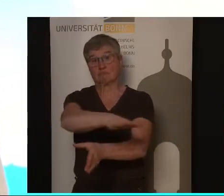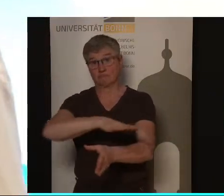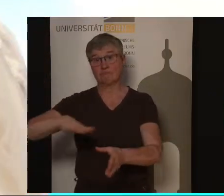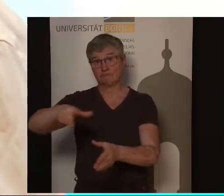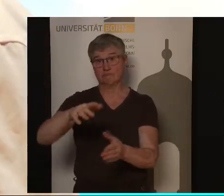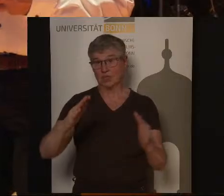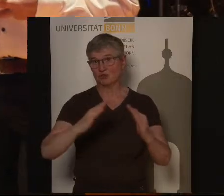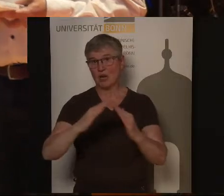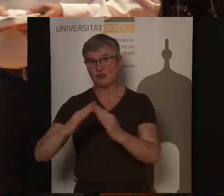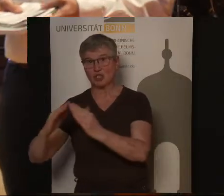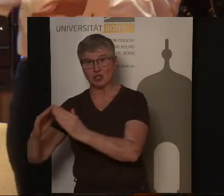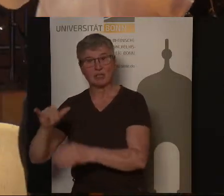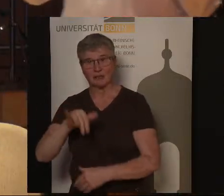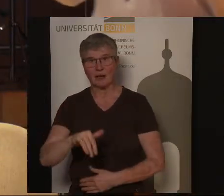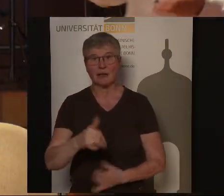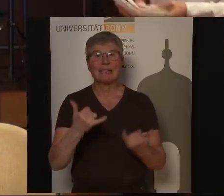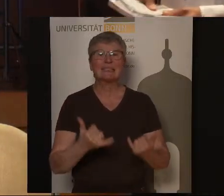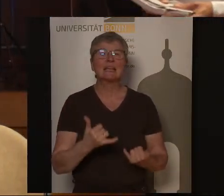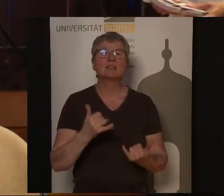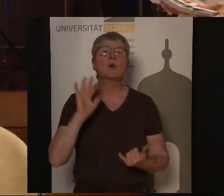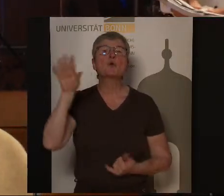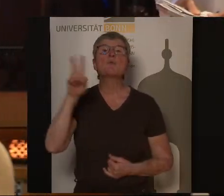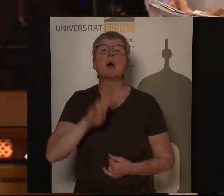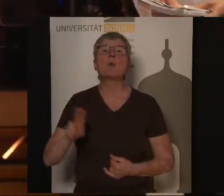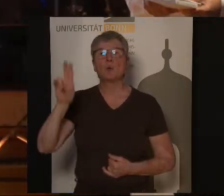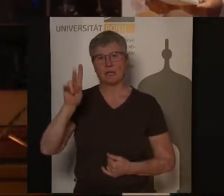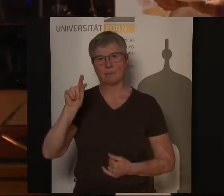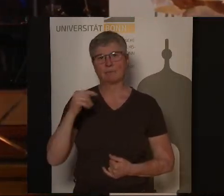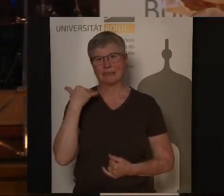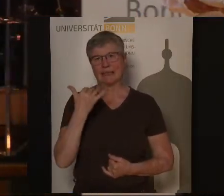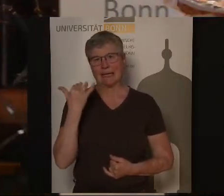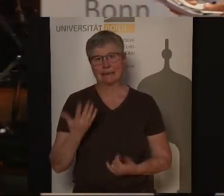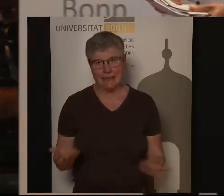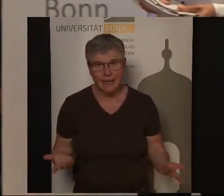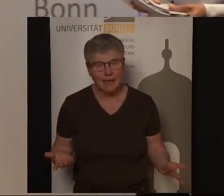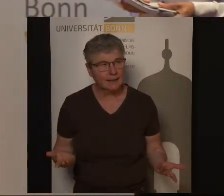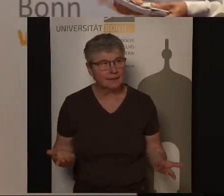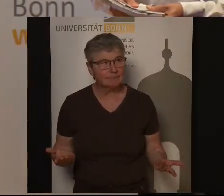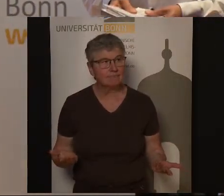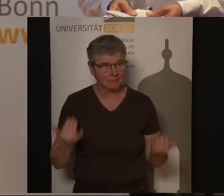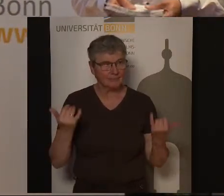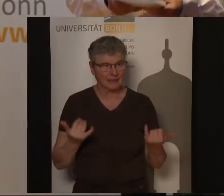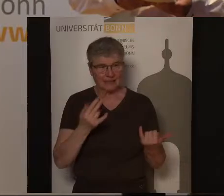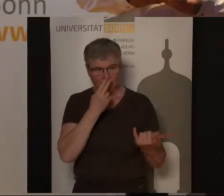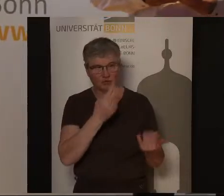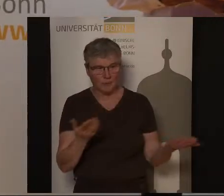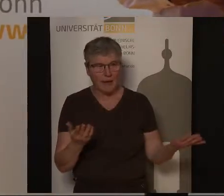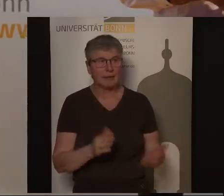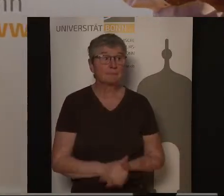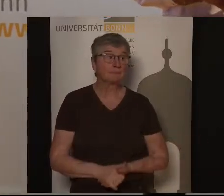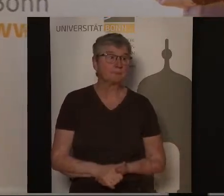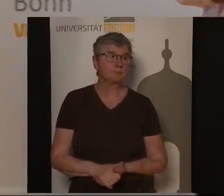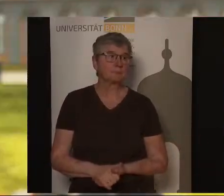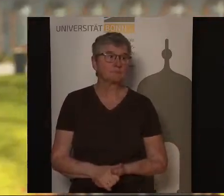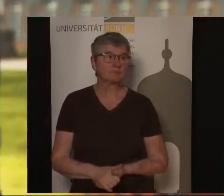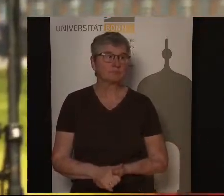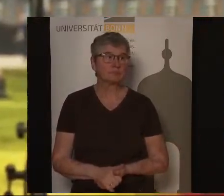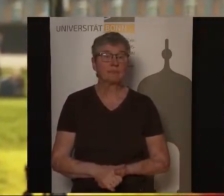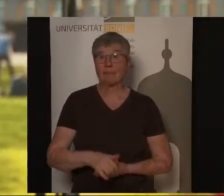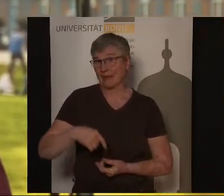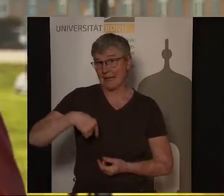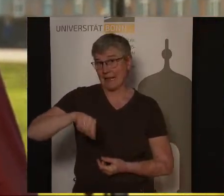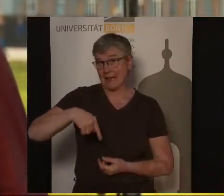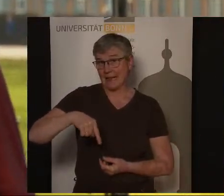introducing all of the faculties. But let me move on and tell you something general about the university. Or